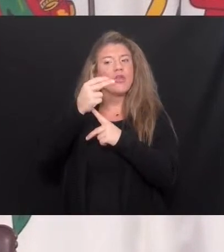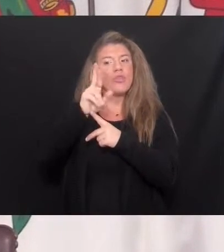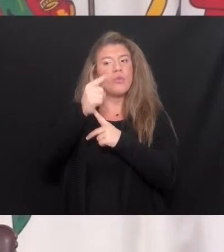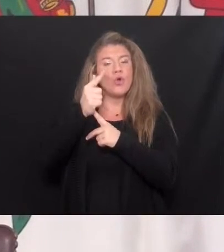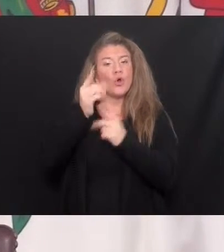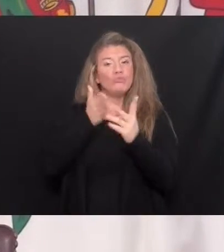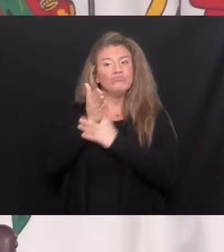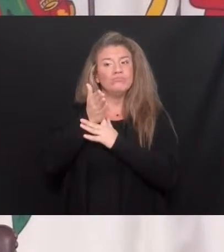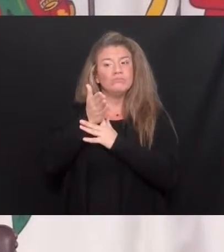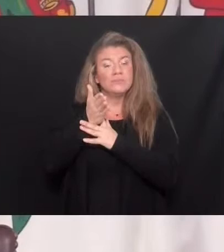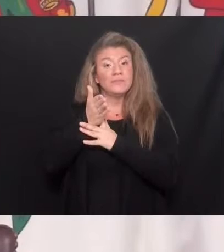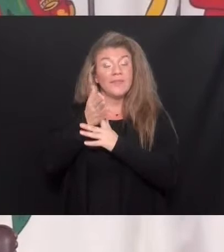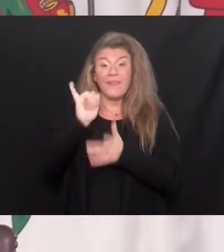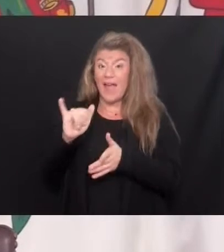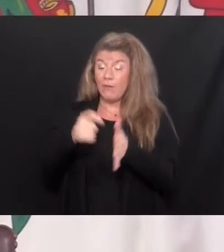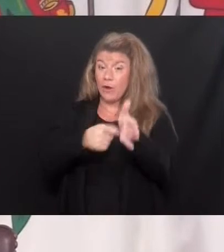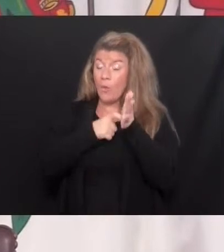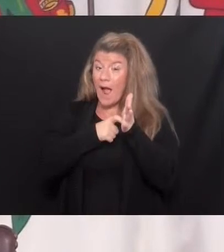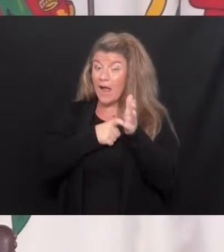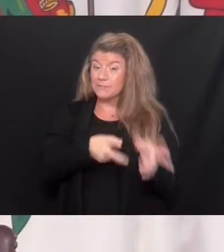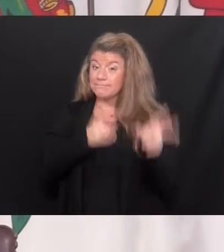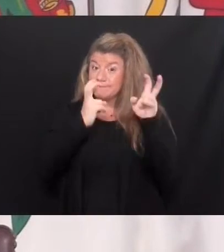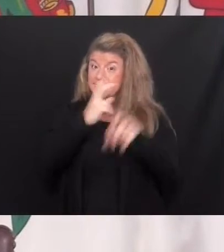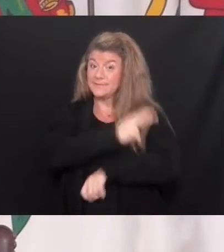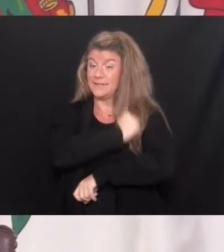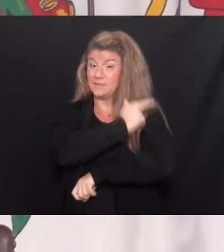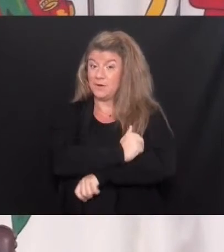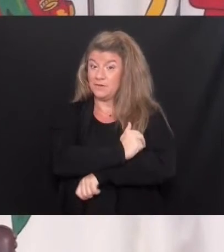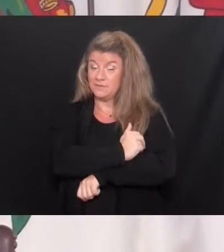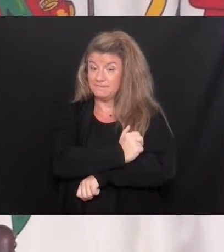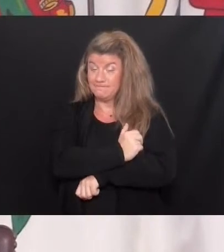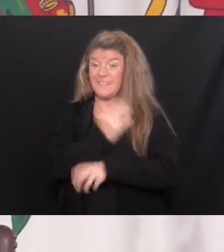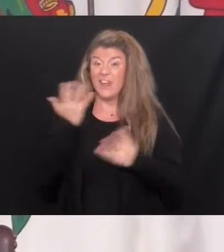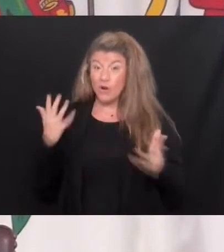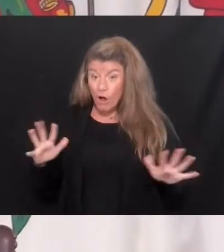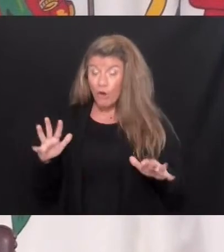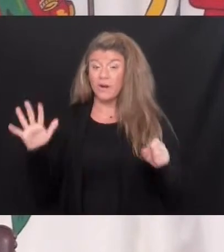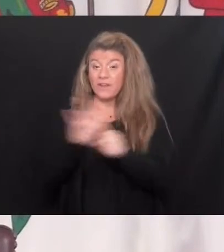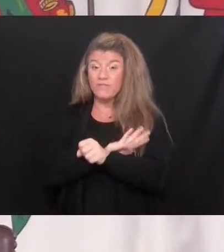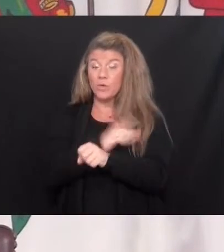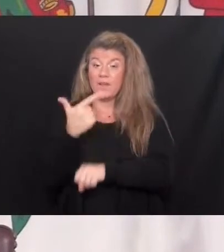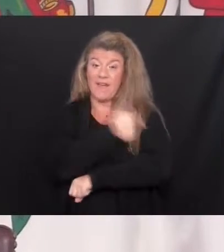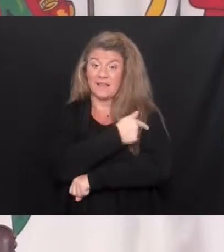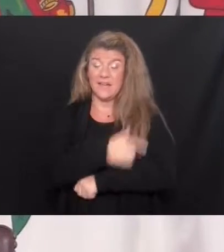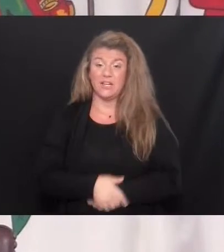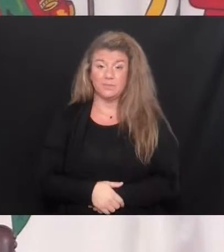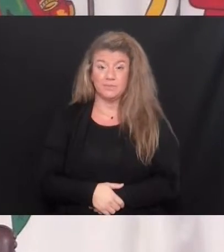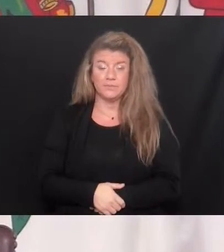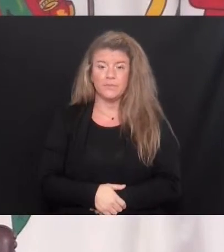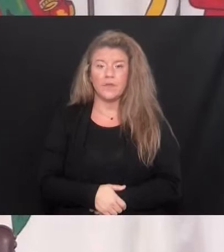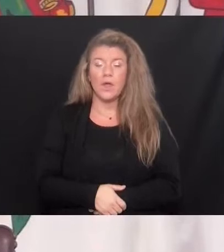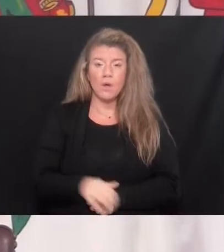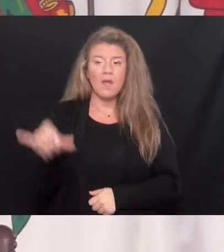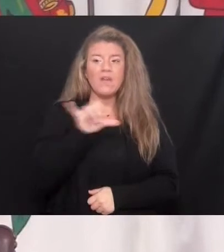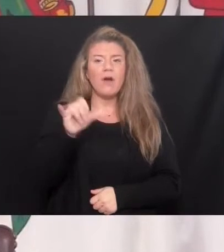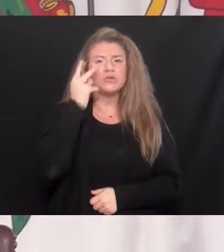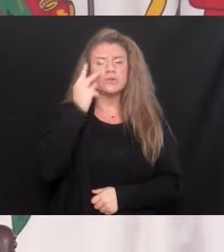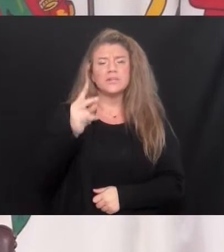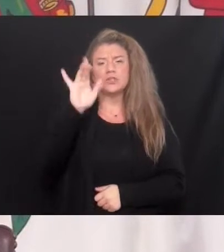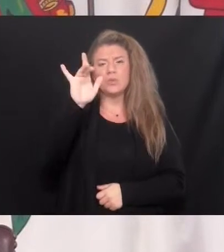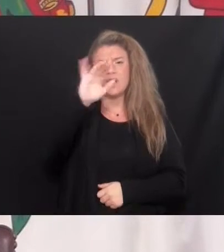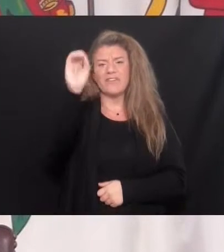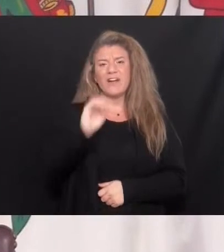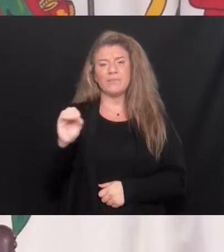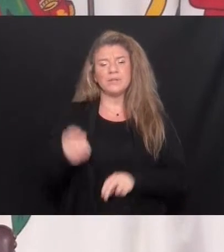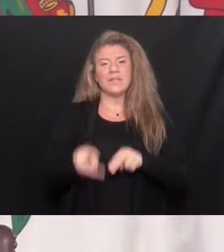requiring hospitalization for people that are fully vaccinated. We have also seen a 25%